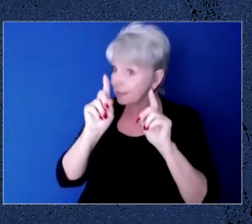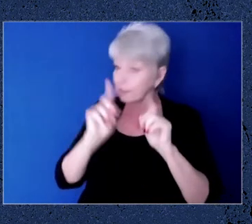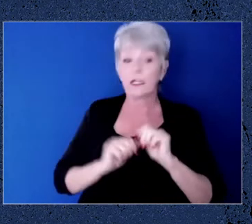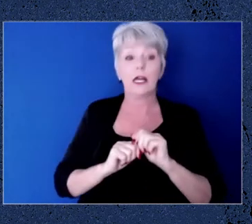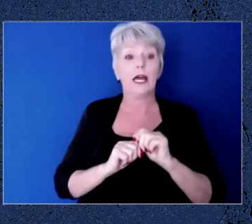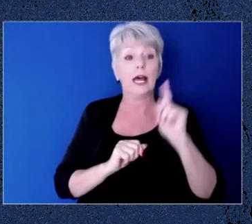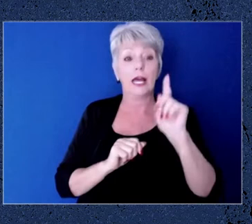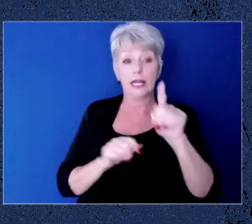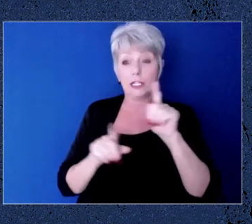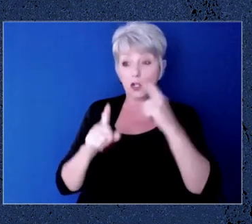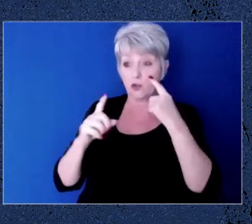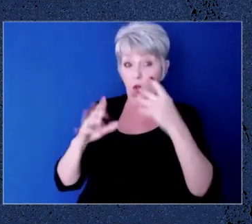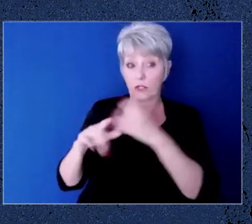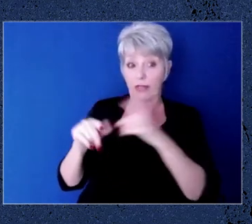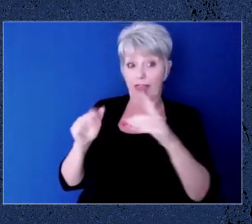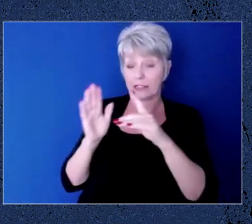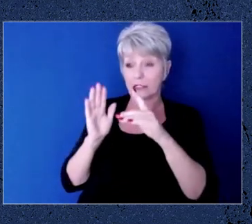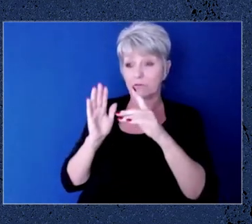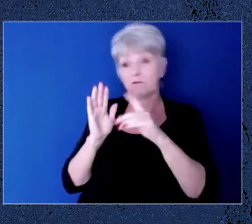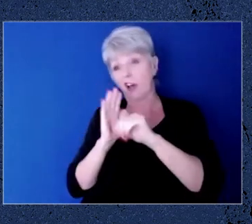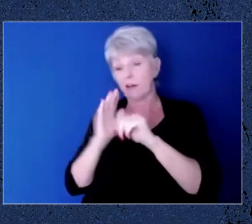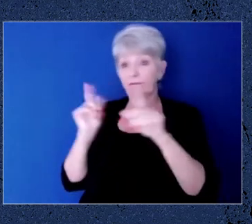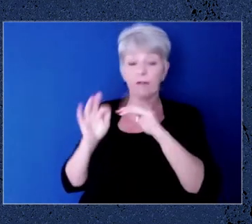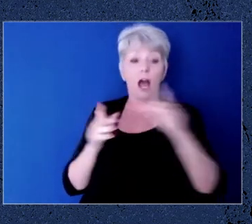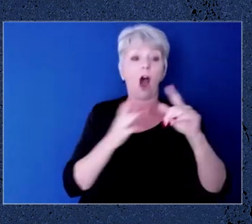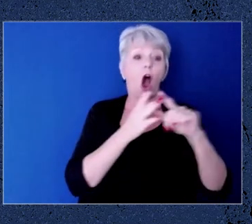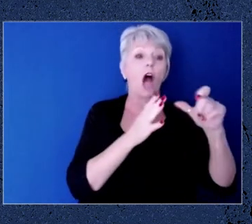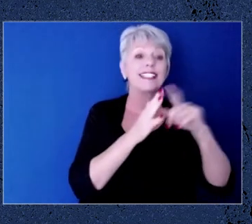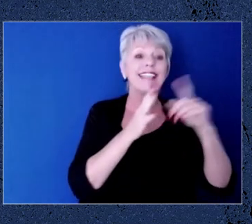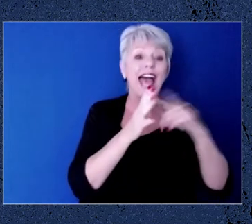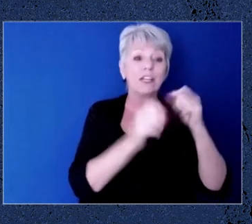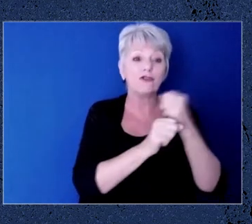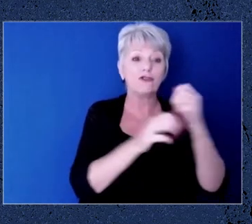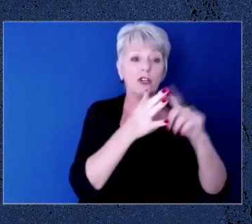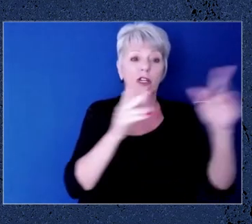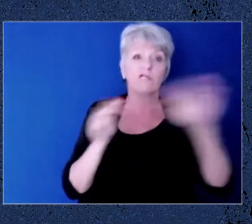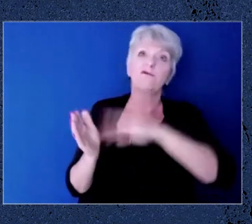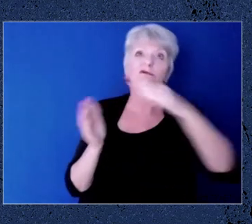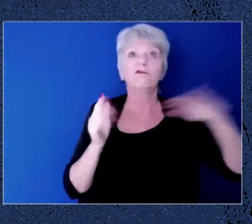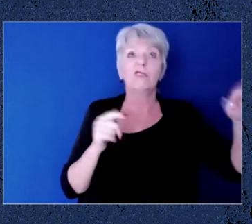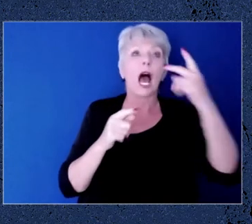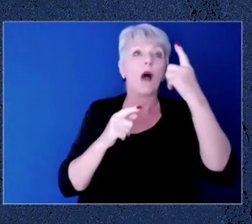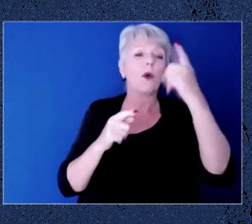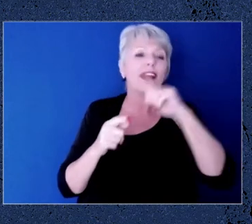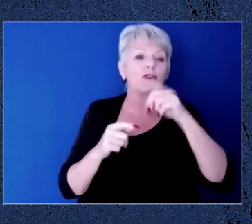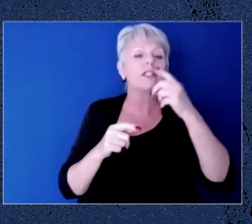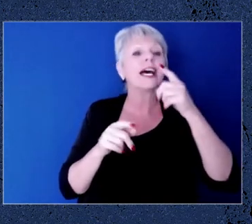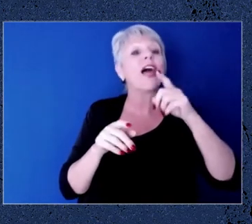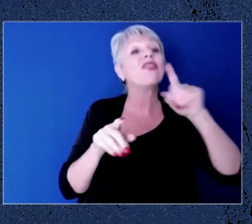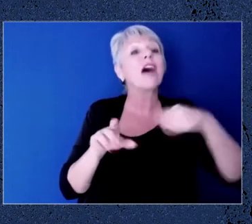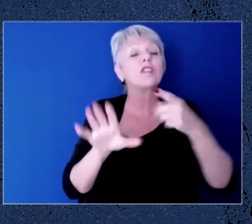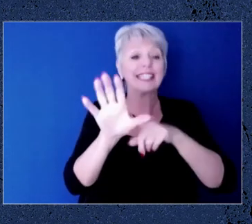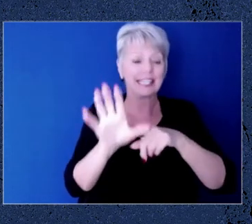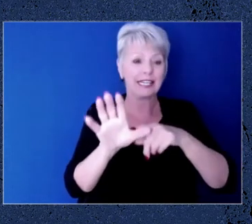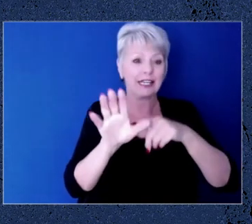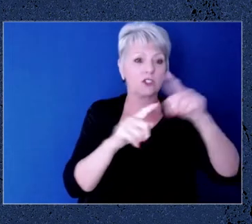the period since the last ice age, so the Earth moves in and out of ice ages over roughly 100,000 year cycles. We've been out of an ice